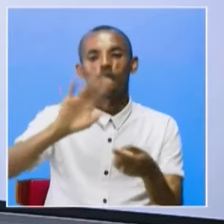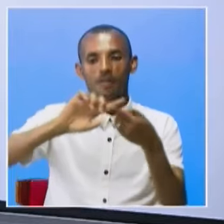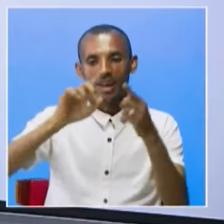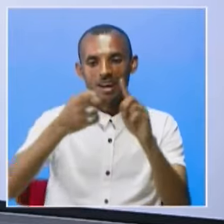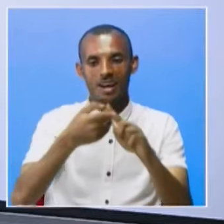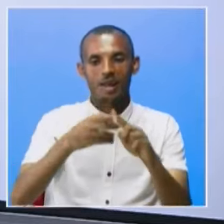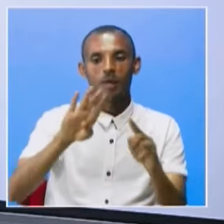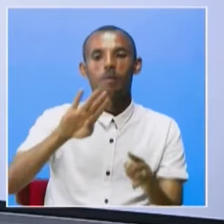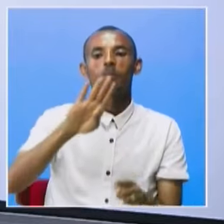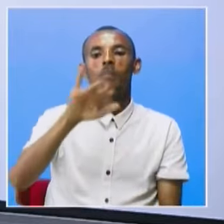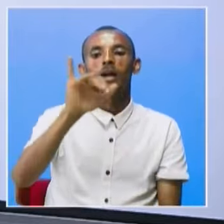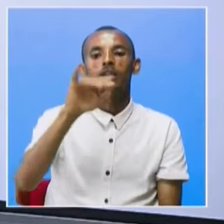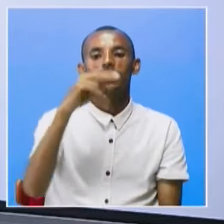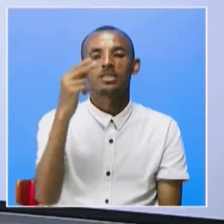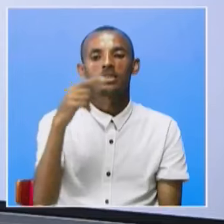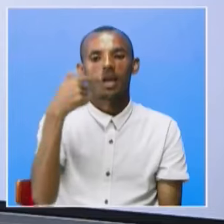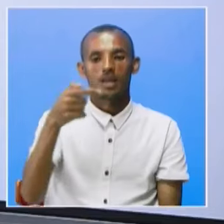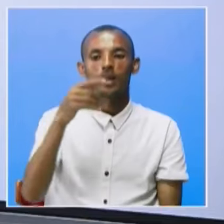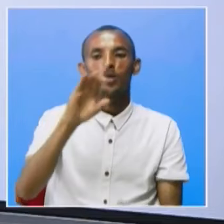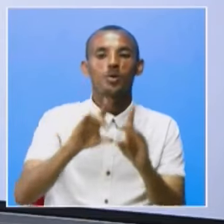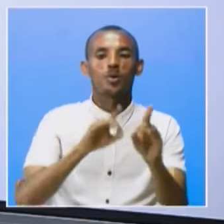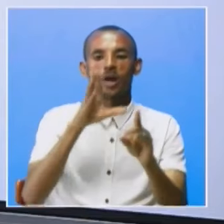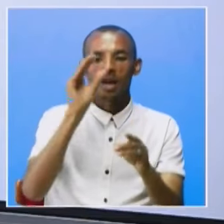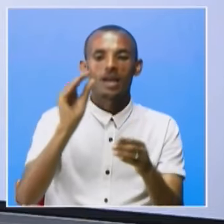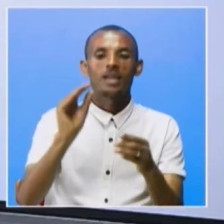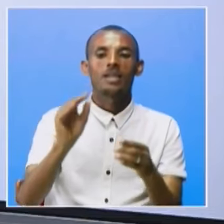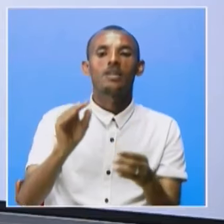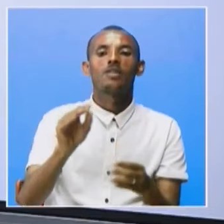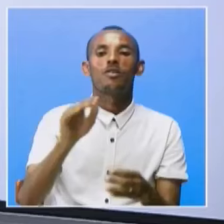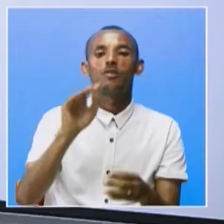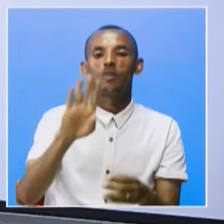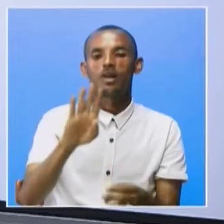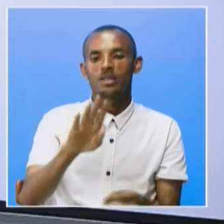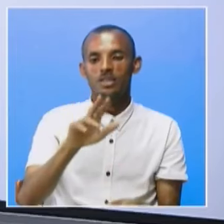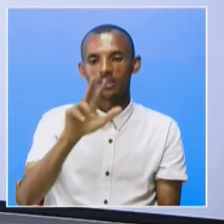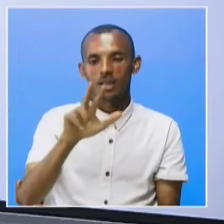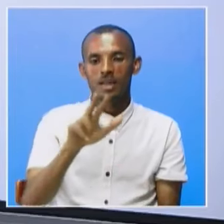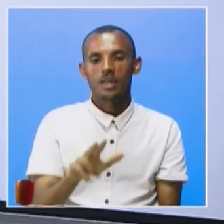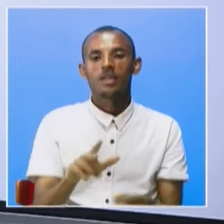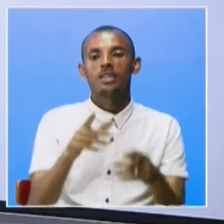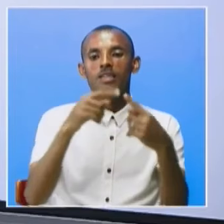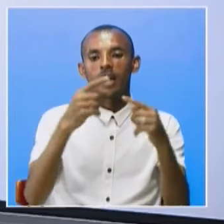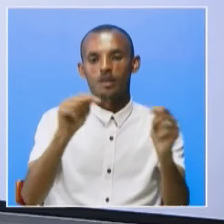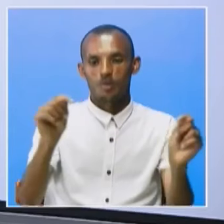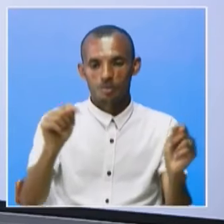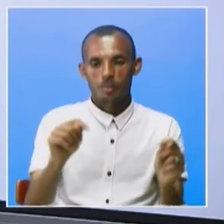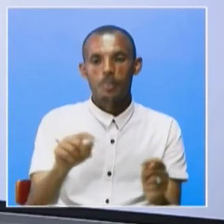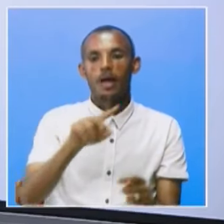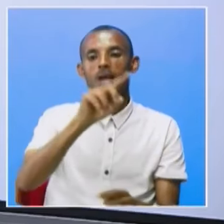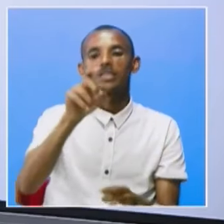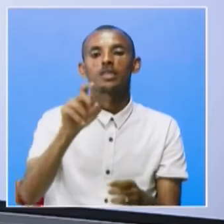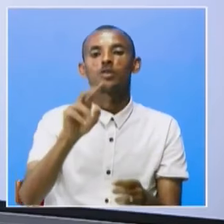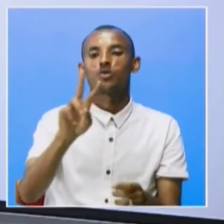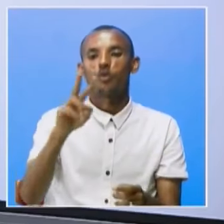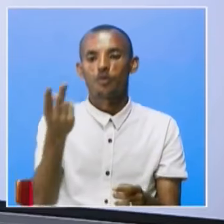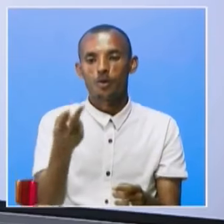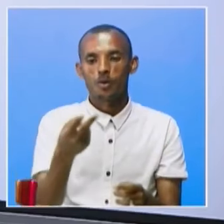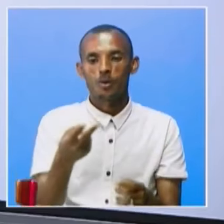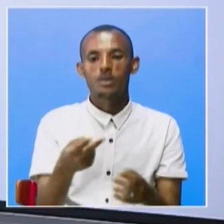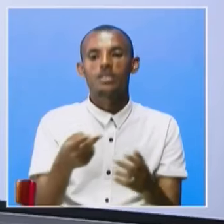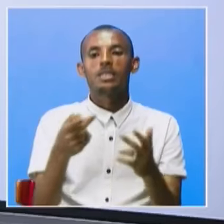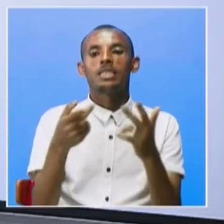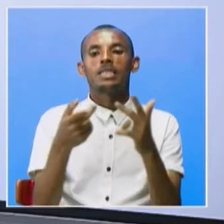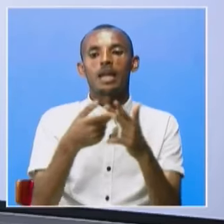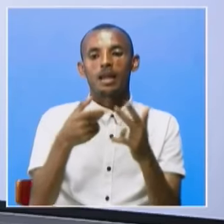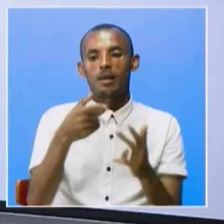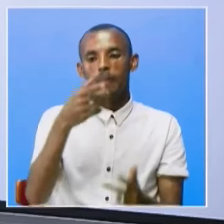by saying do. And then for 3, all right, try to ask 2 of you about the third person, just